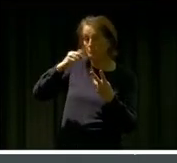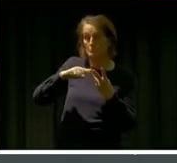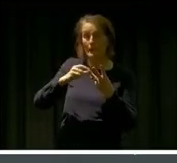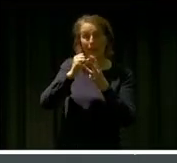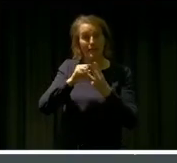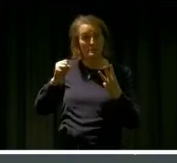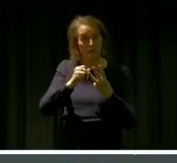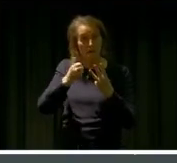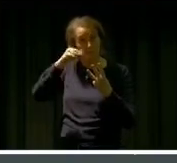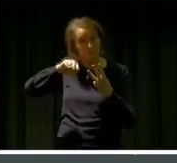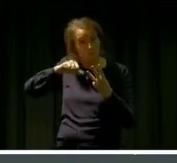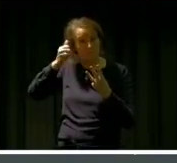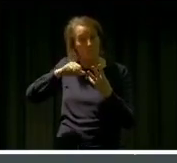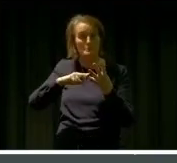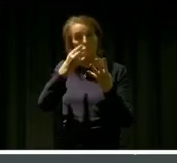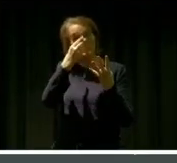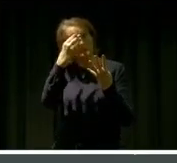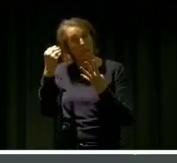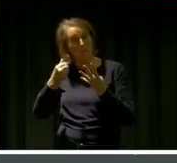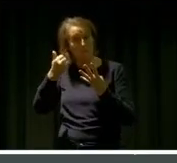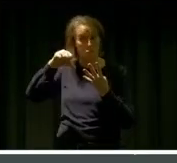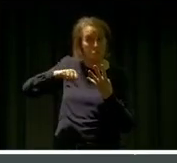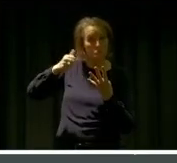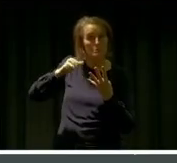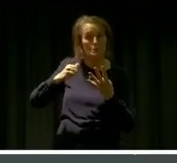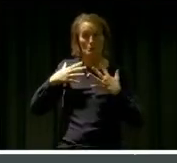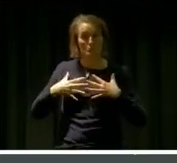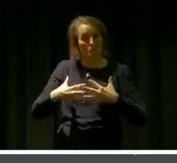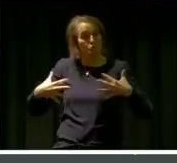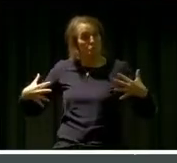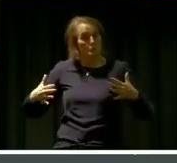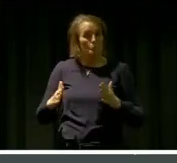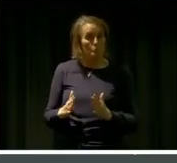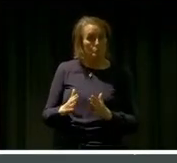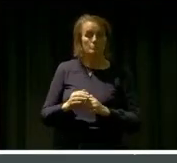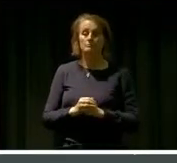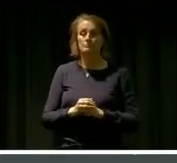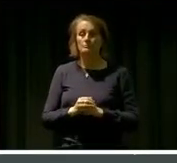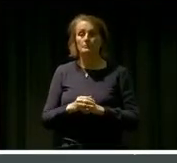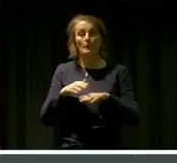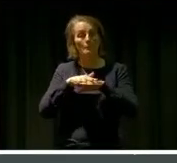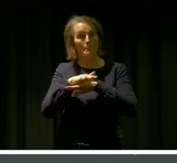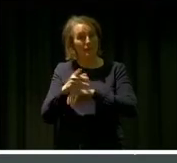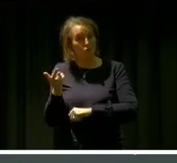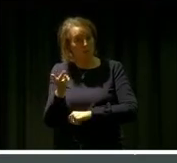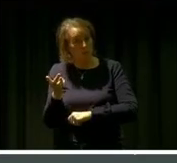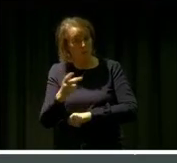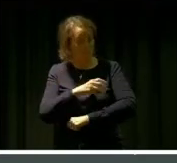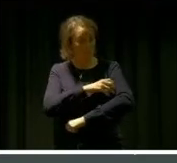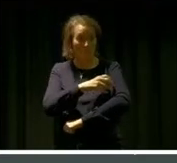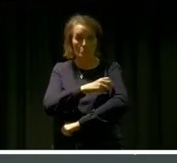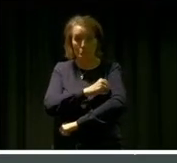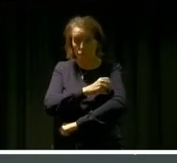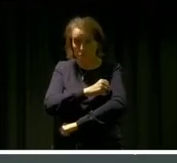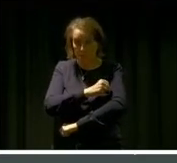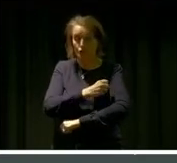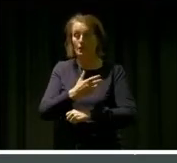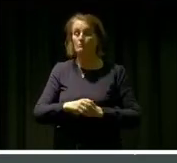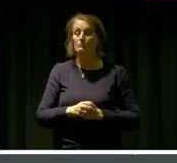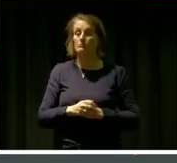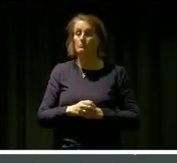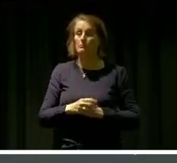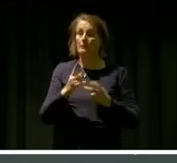well someone sleeps, their body weight, blood sugar or lipid levels, blood pressure, or whether their doctors have